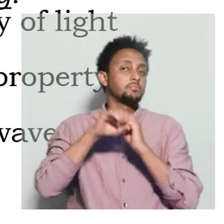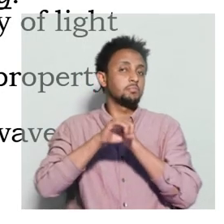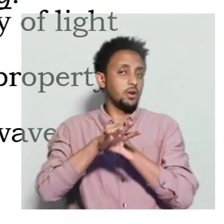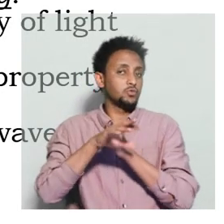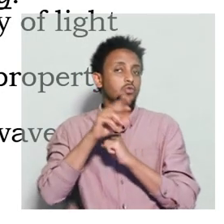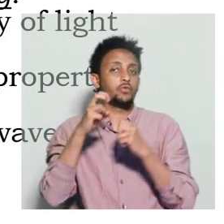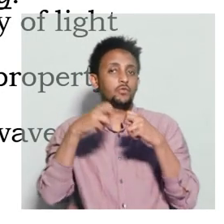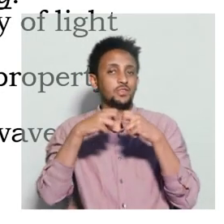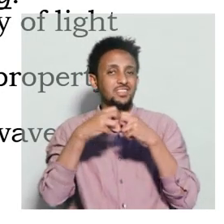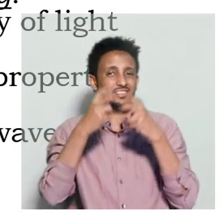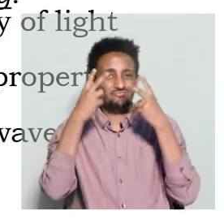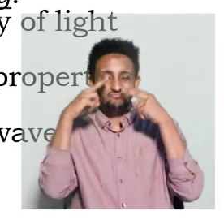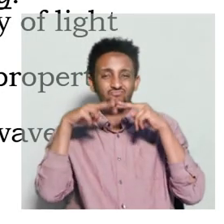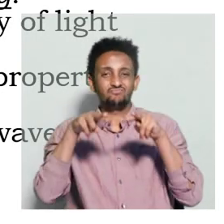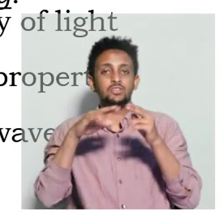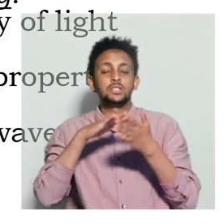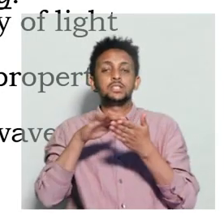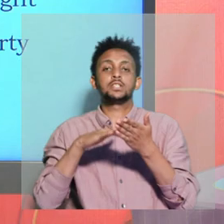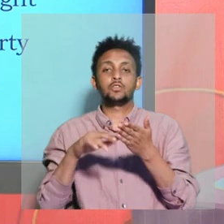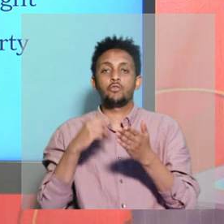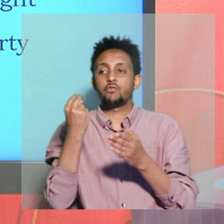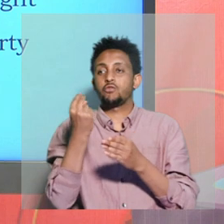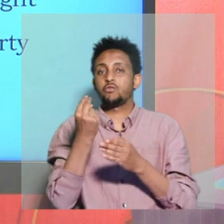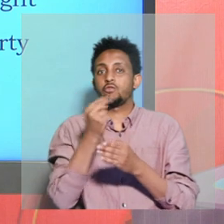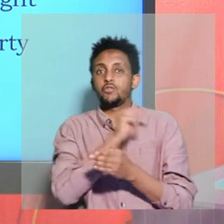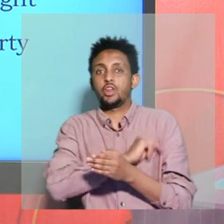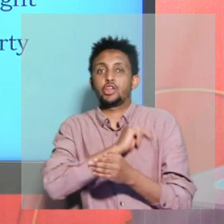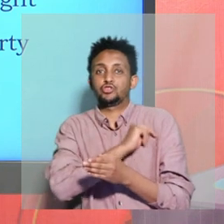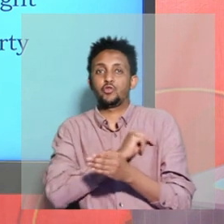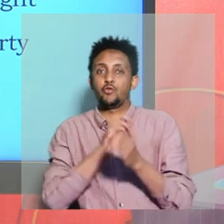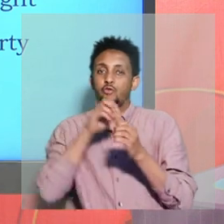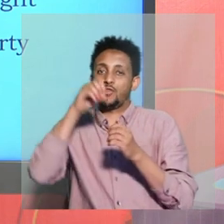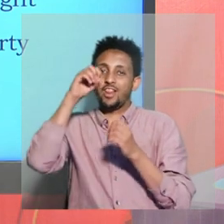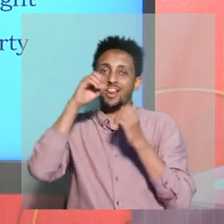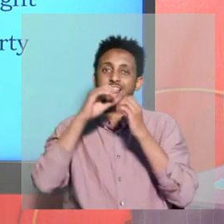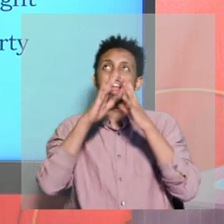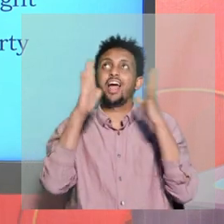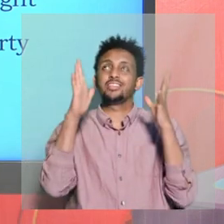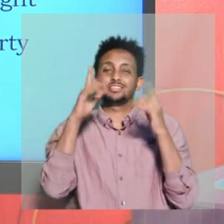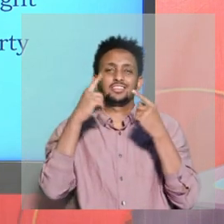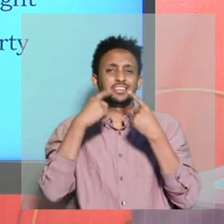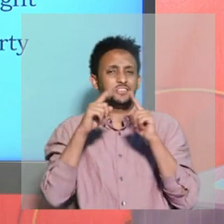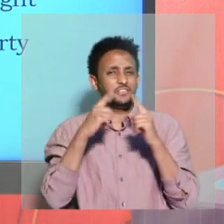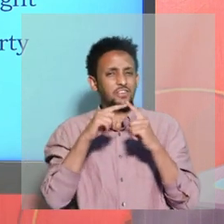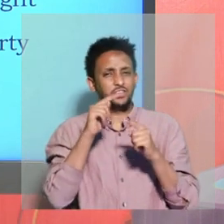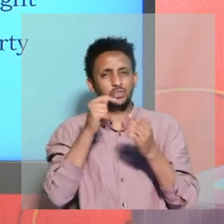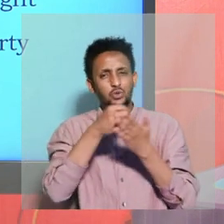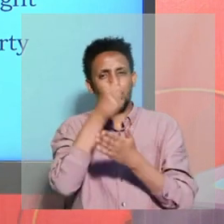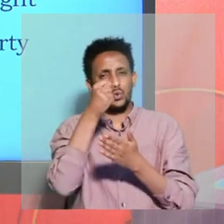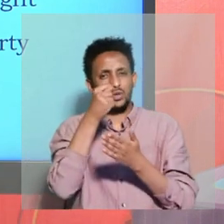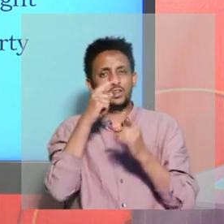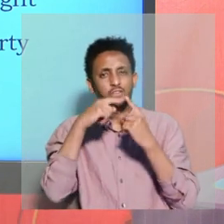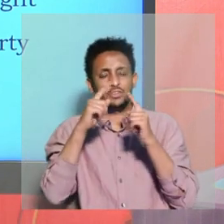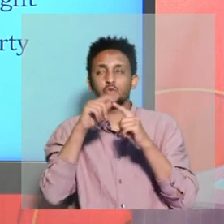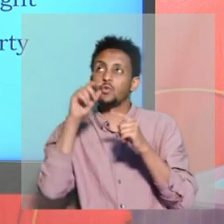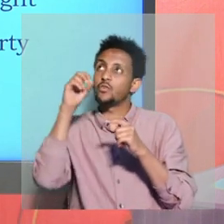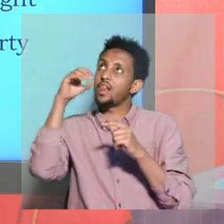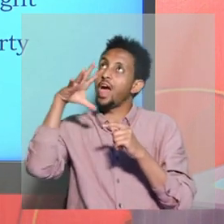physics which mainly concerns the study of nature of light. Actually, there are different theories concerning on the nature of